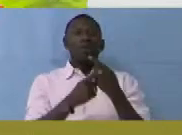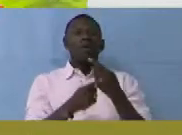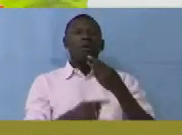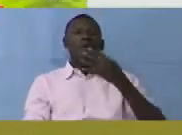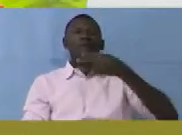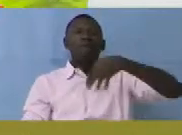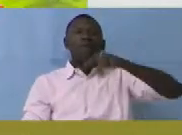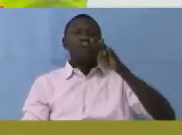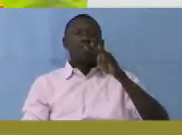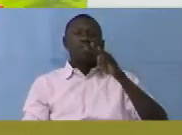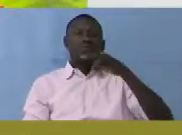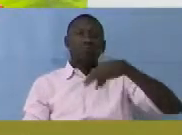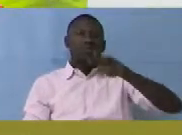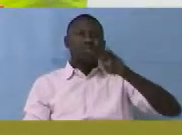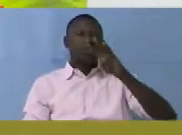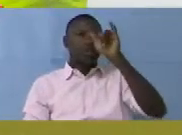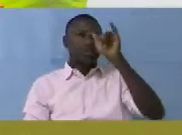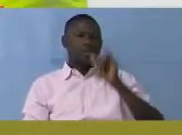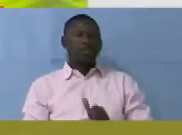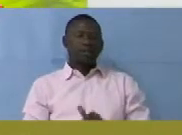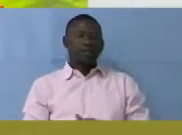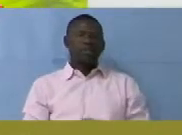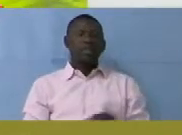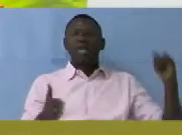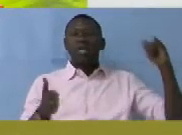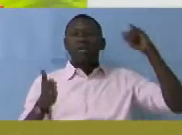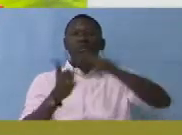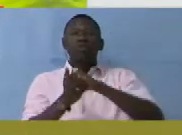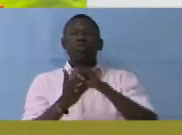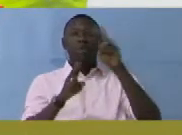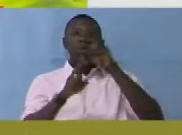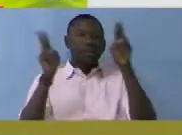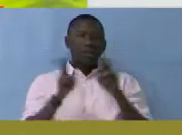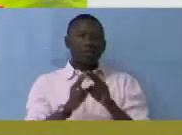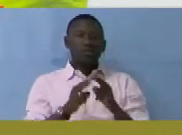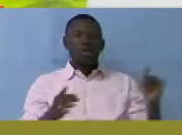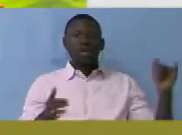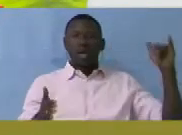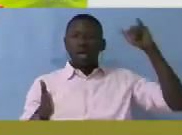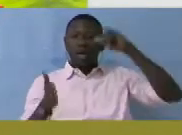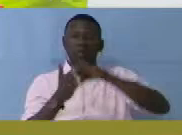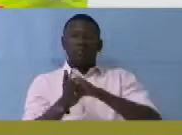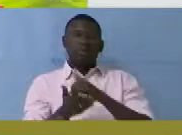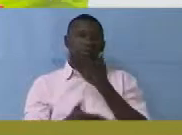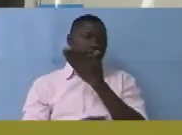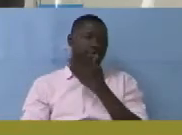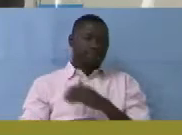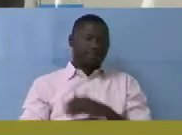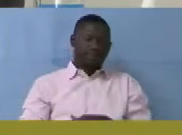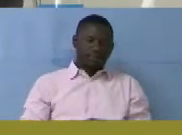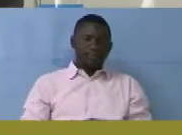Yundom International Airport. Yundom International Kulunti Lajiru Lato. Let's proceed. And in